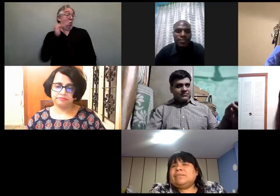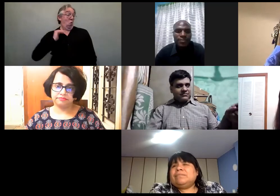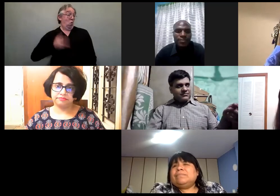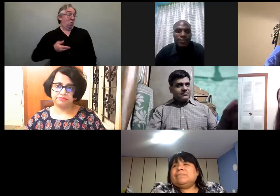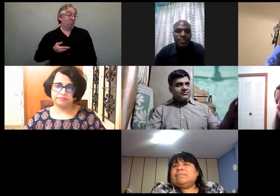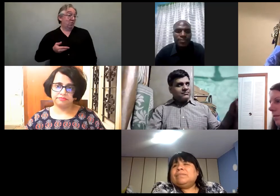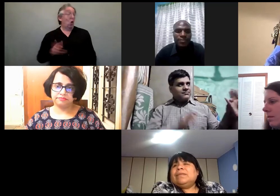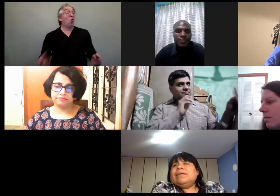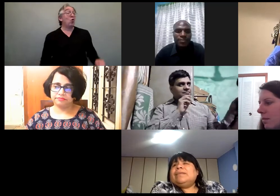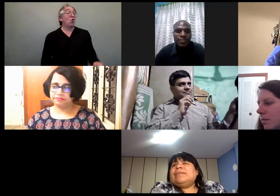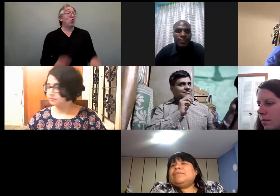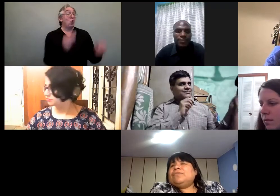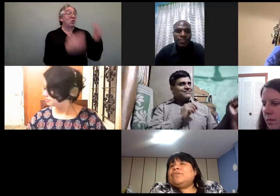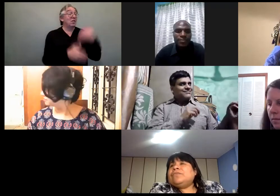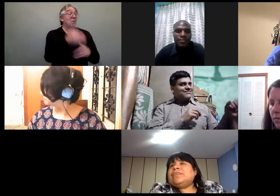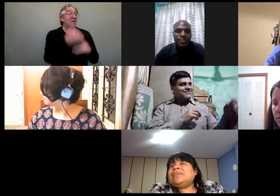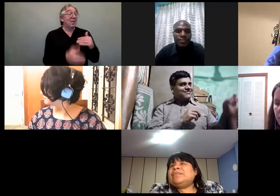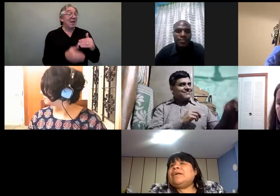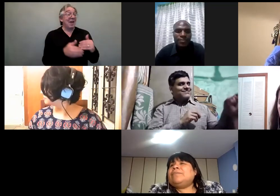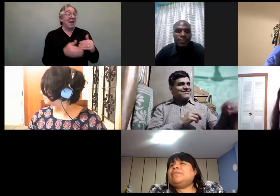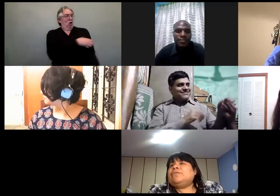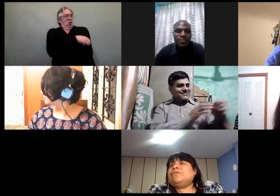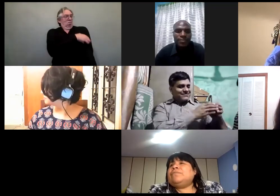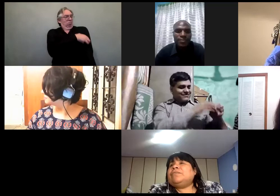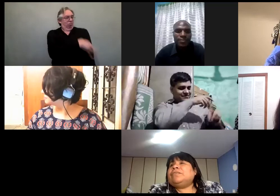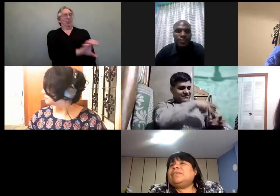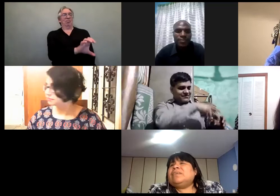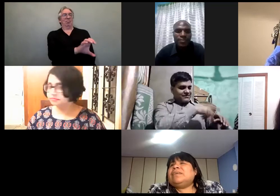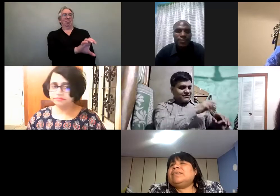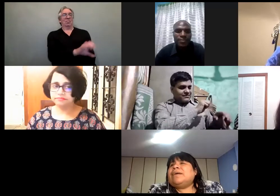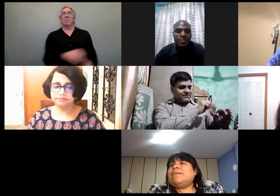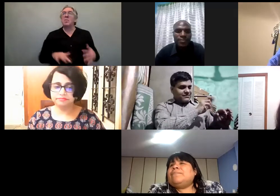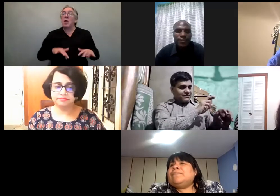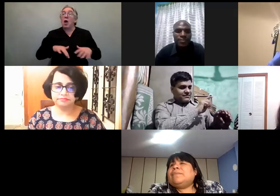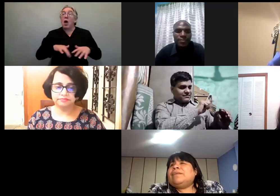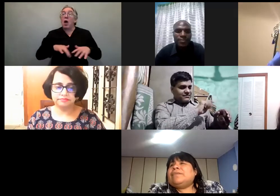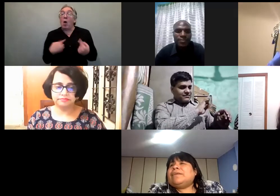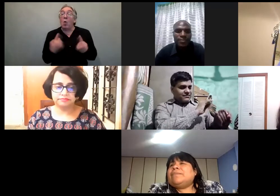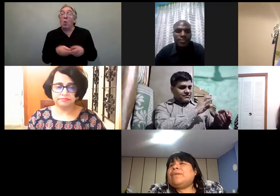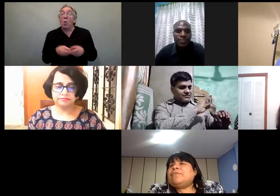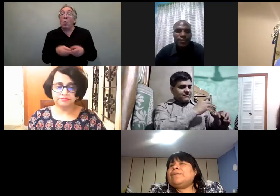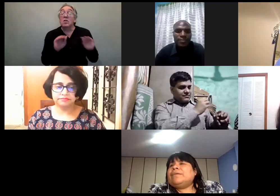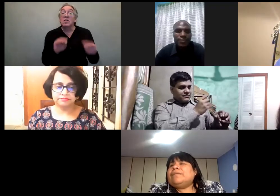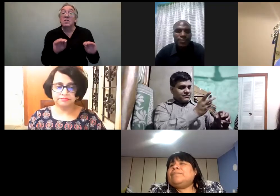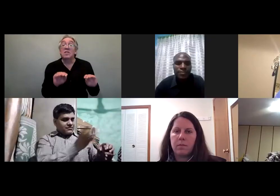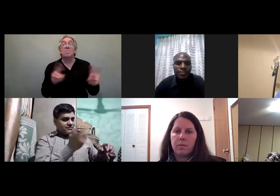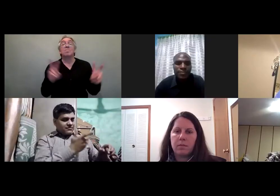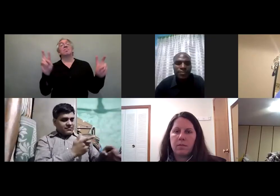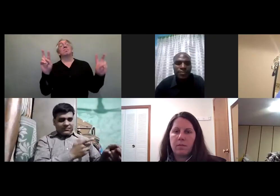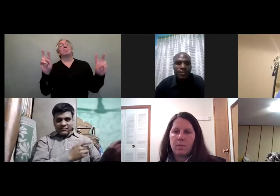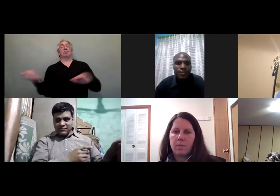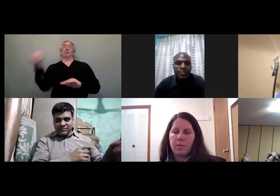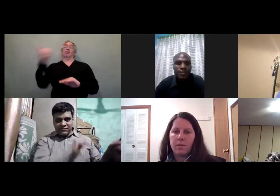disabilities. The methodology is a methodology which is in a learning environment, in a virtual